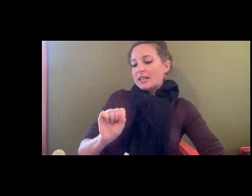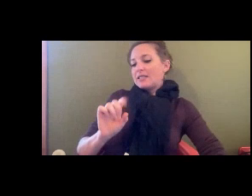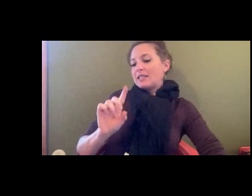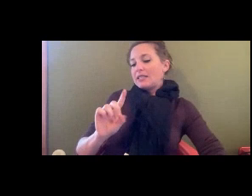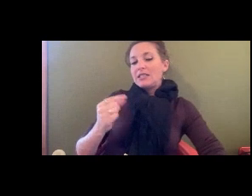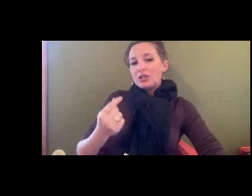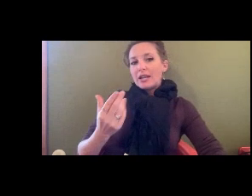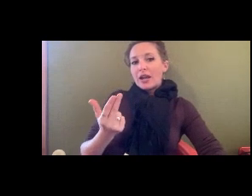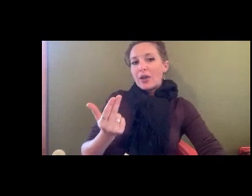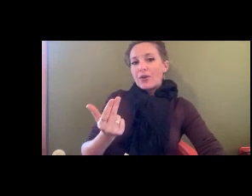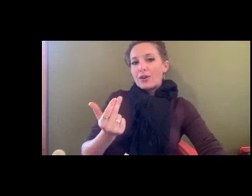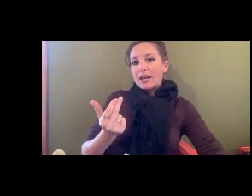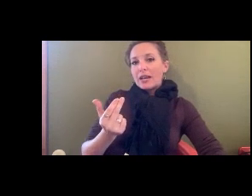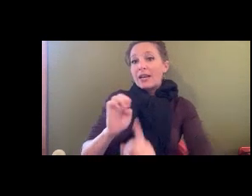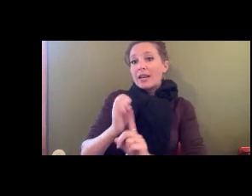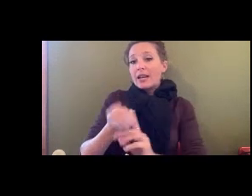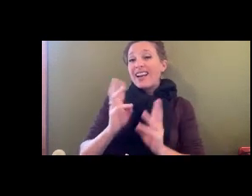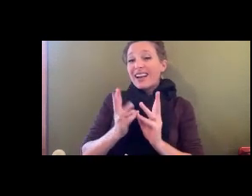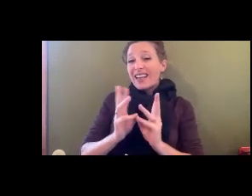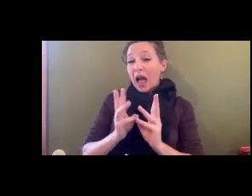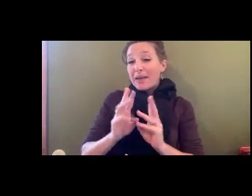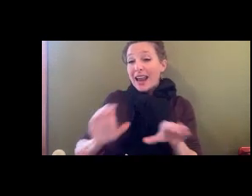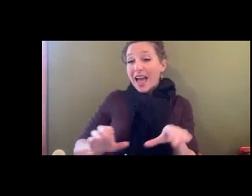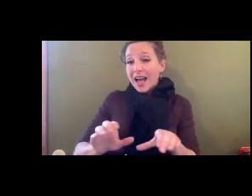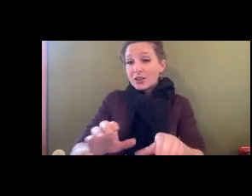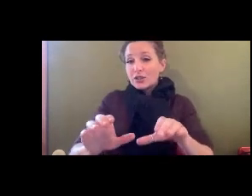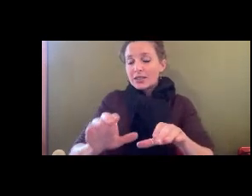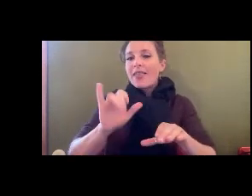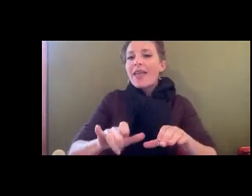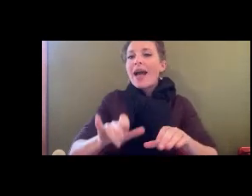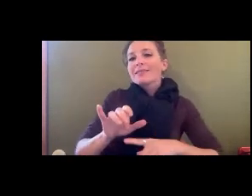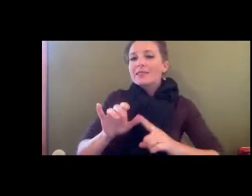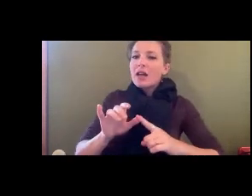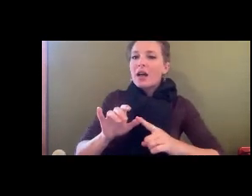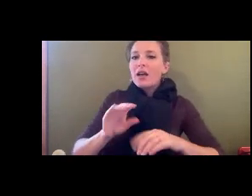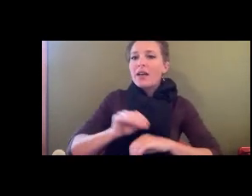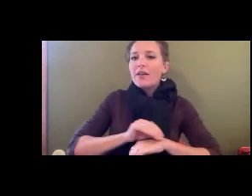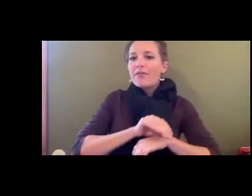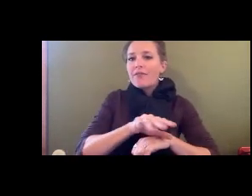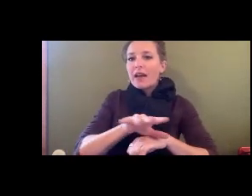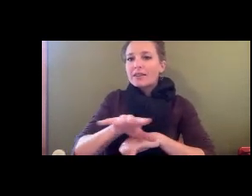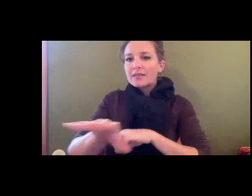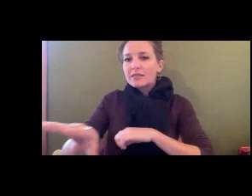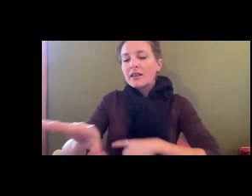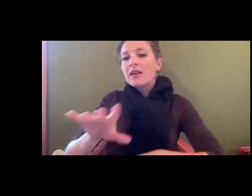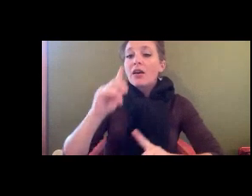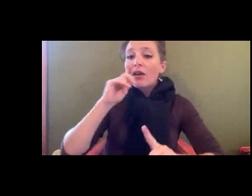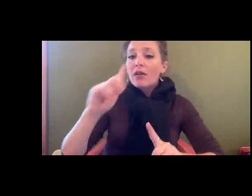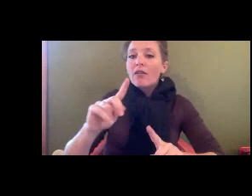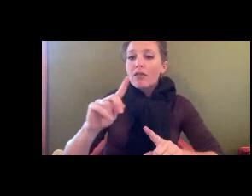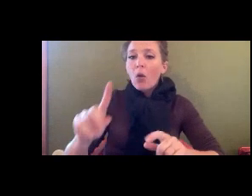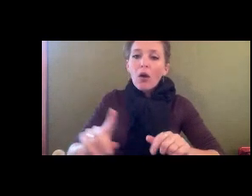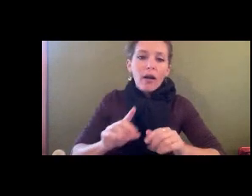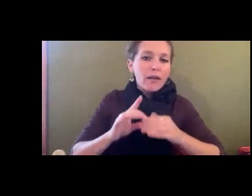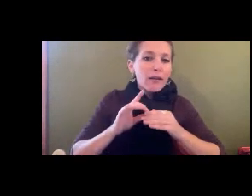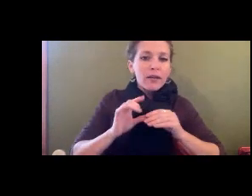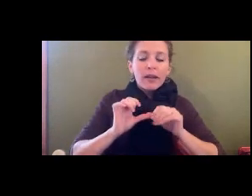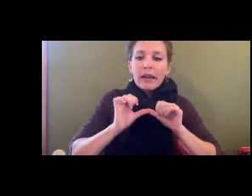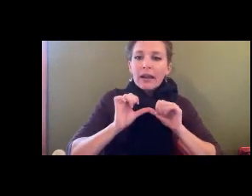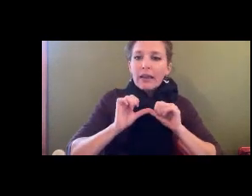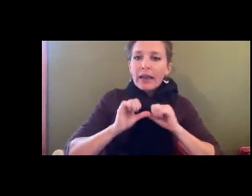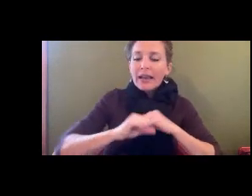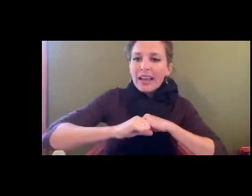climate action. And that is because of the ripple effects of reducing extension into natural resources and